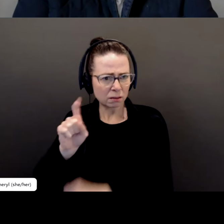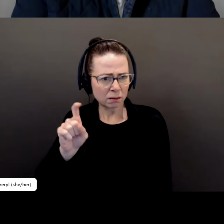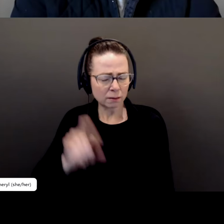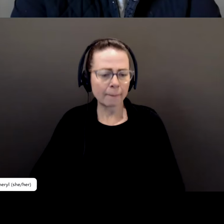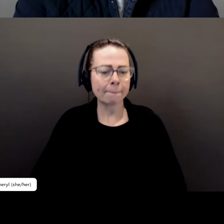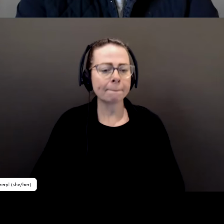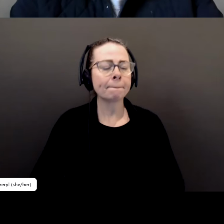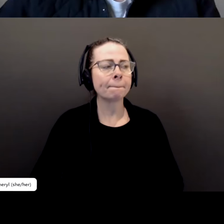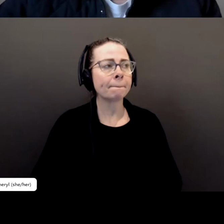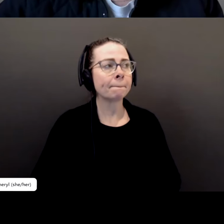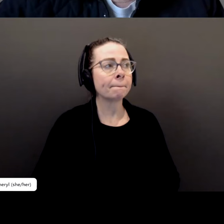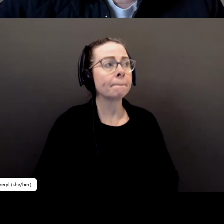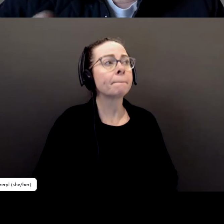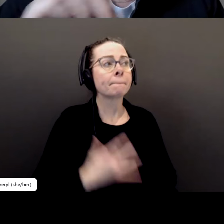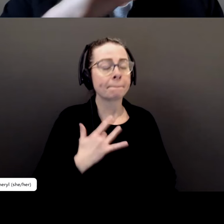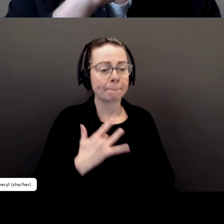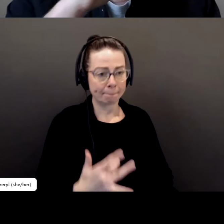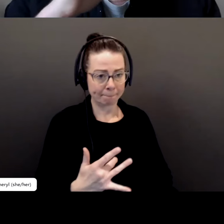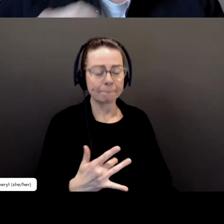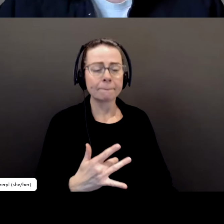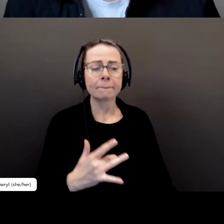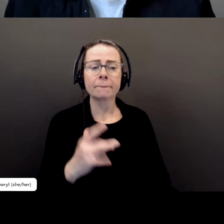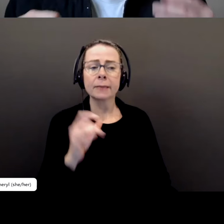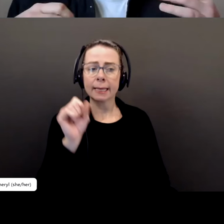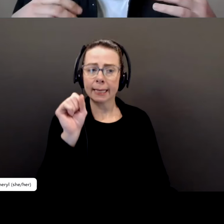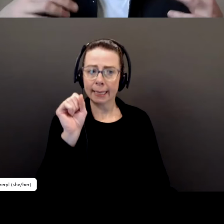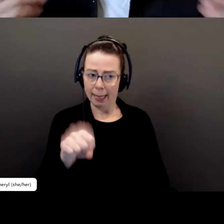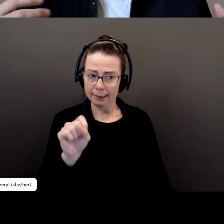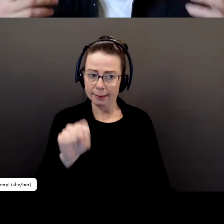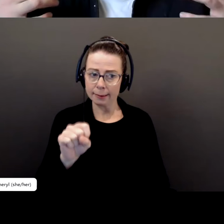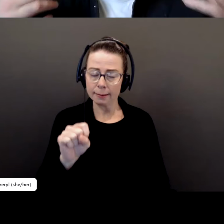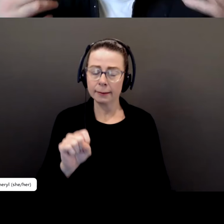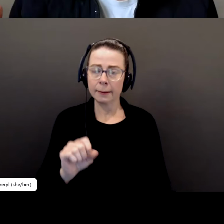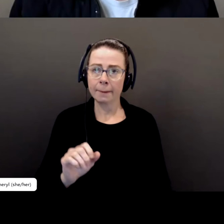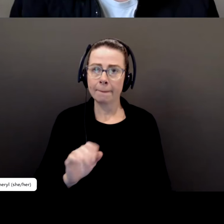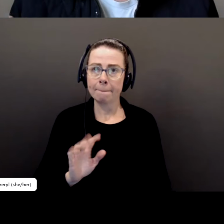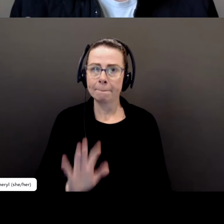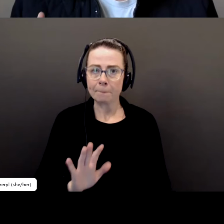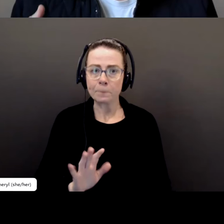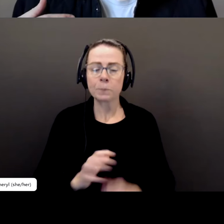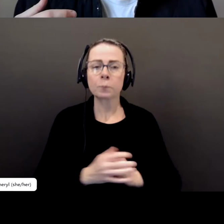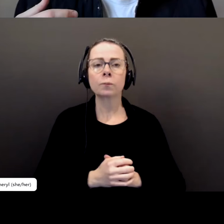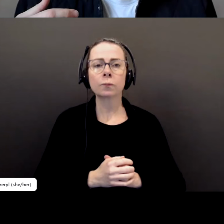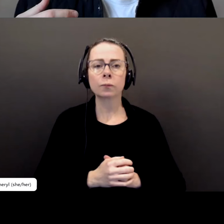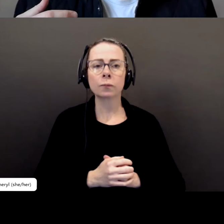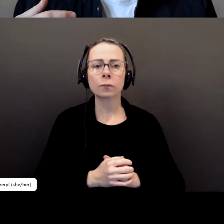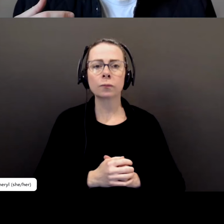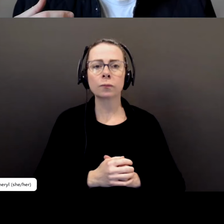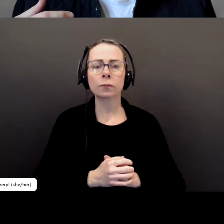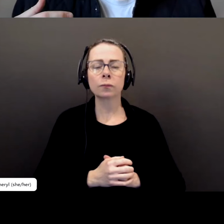Generally, yes. And what I'm going to do, so if there is ever a breach that occurs within